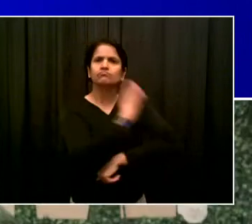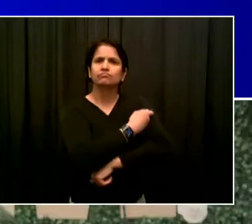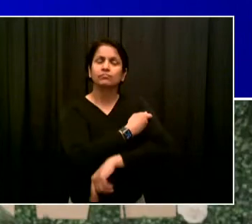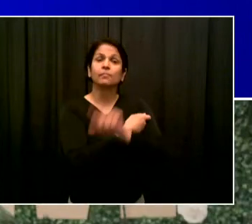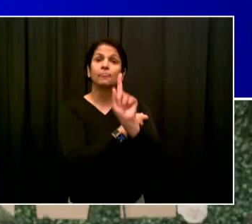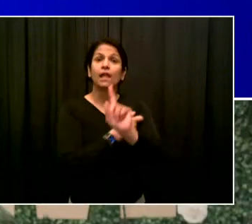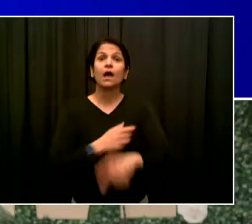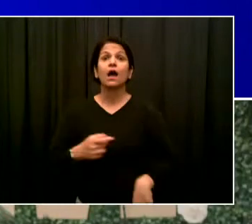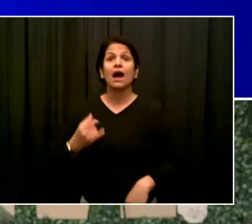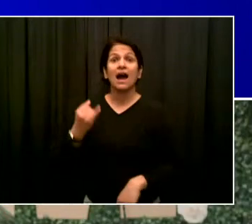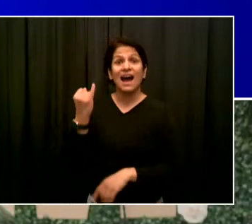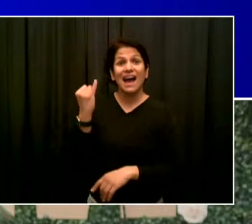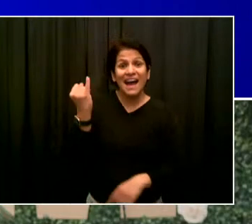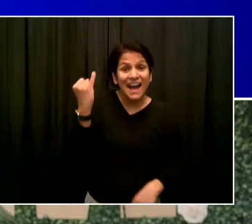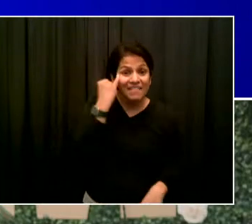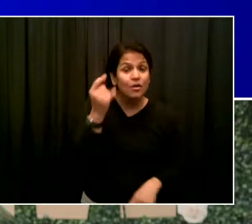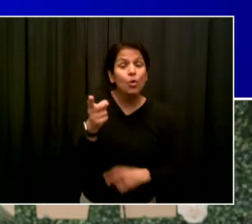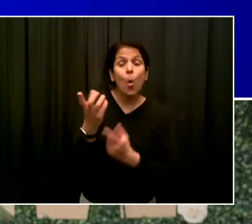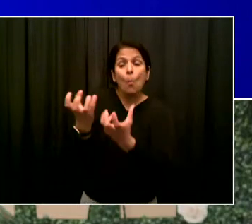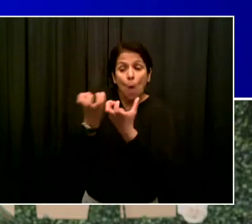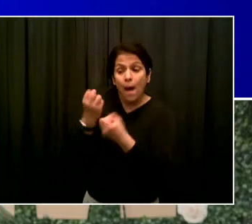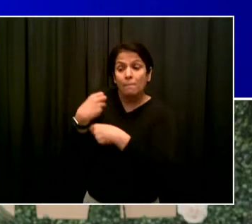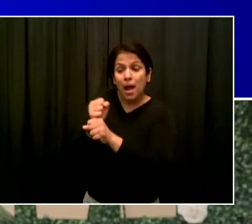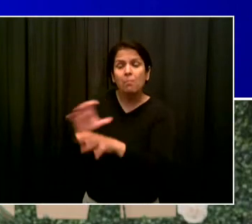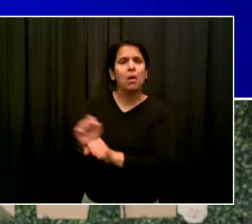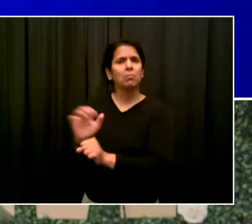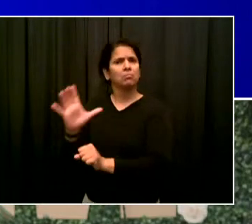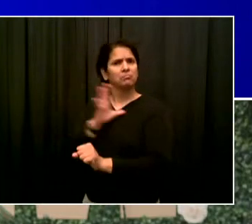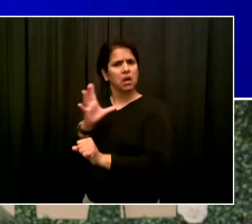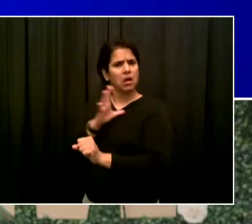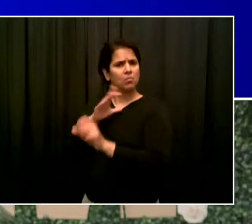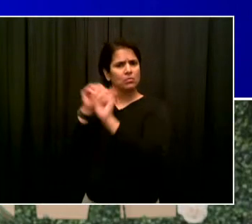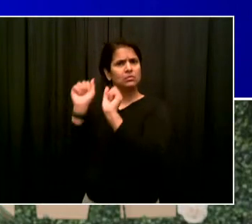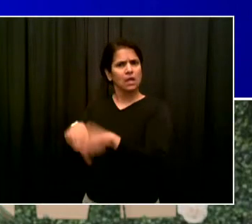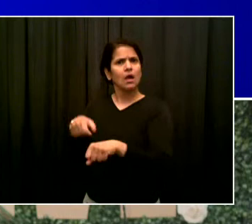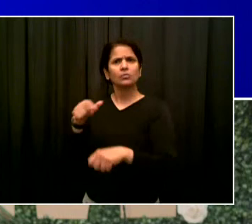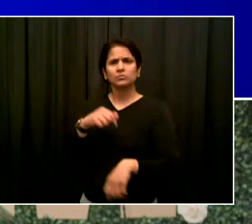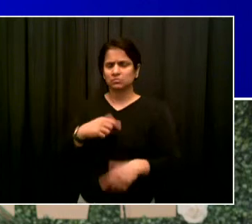nyc.gov/vaccine finder to find sites all over the city, or call